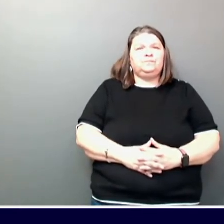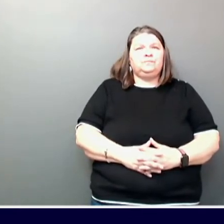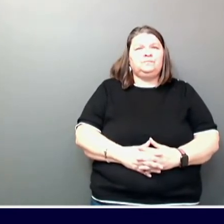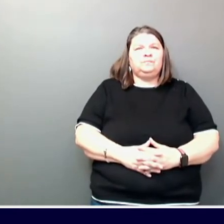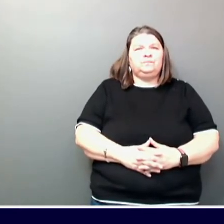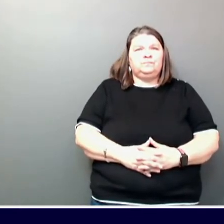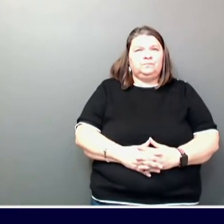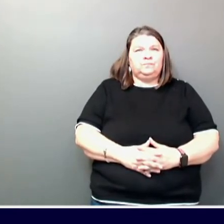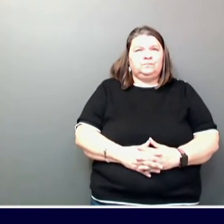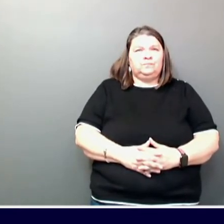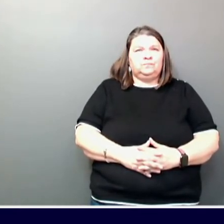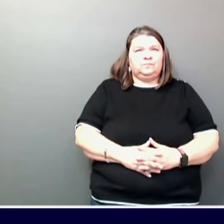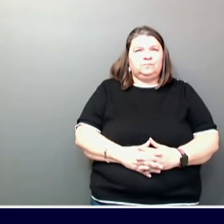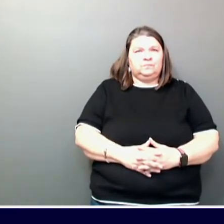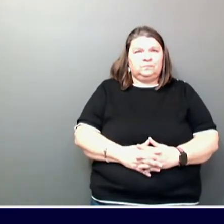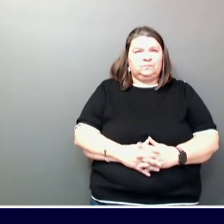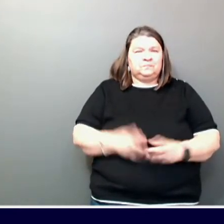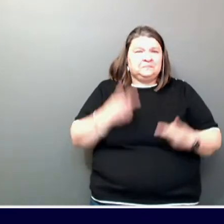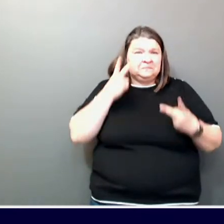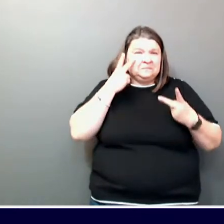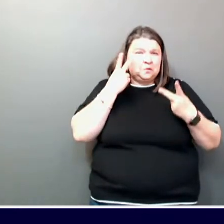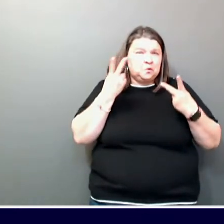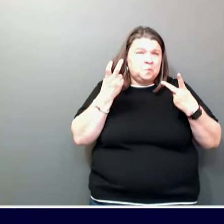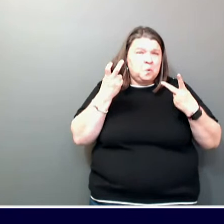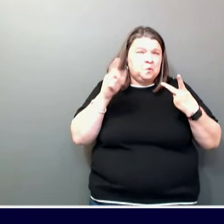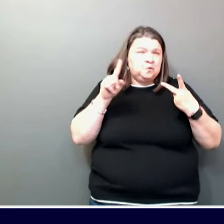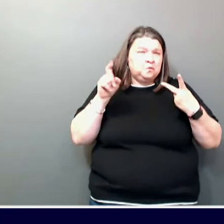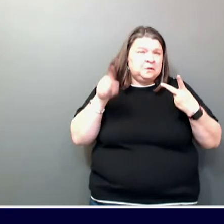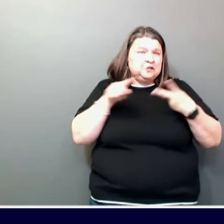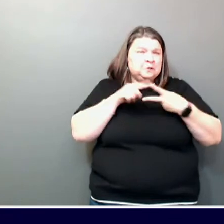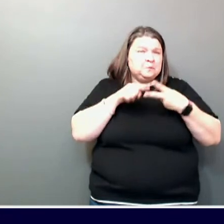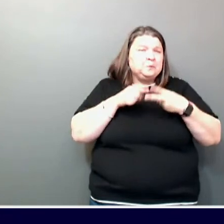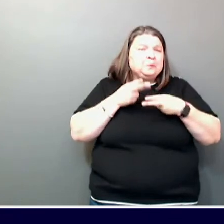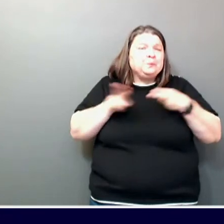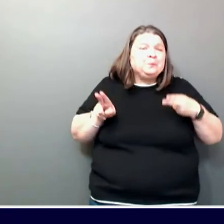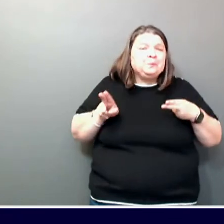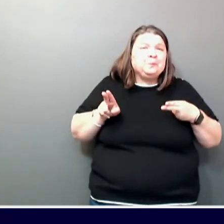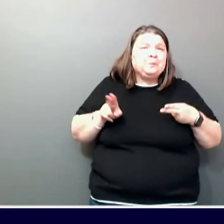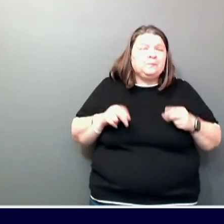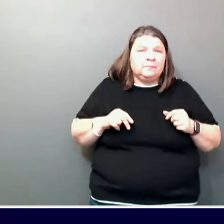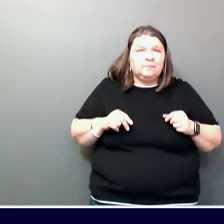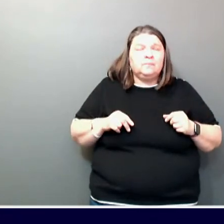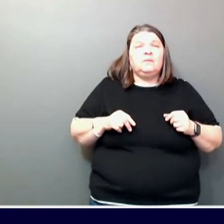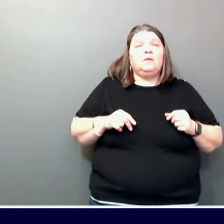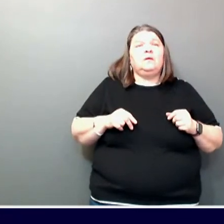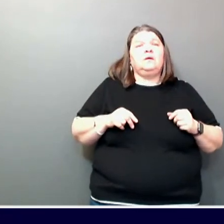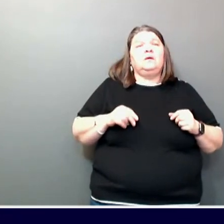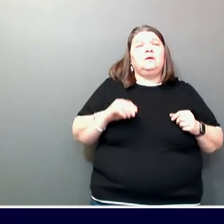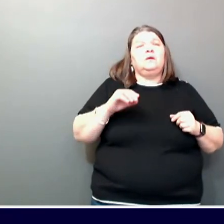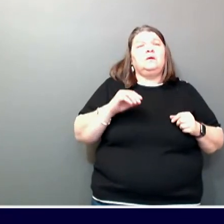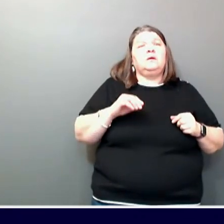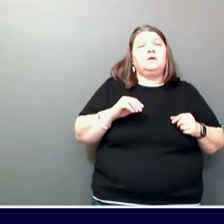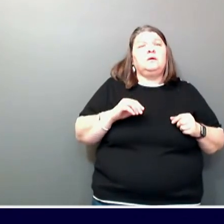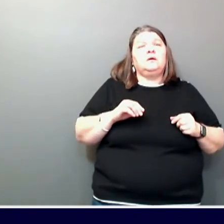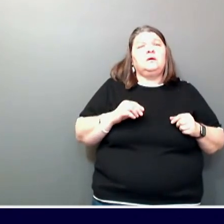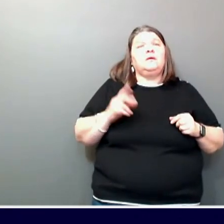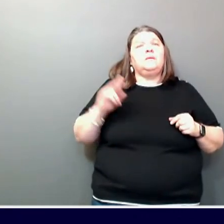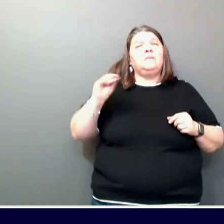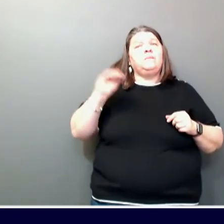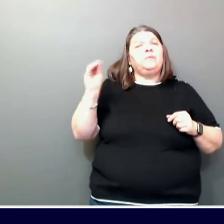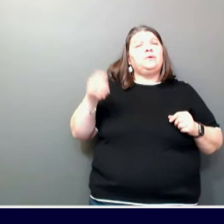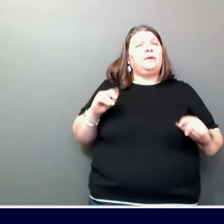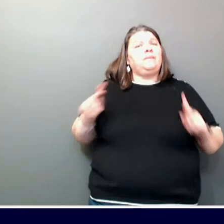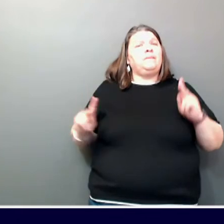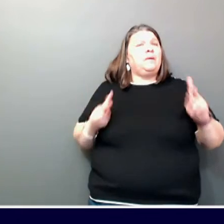like a very quick answer. The percent of unvaccinated people who are breakthrough cases, I think last week you had said it was